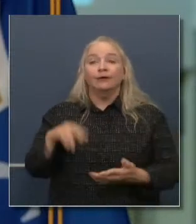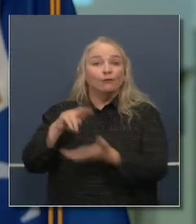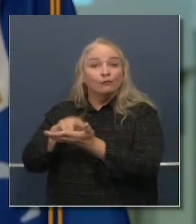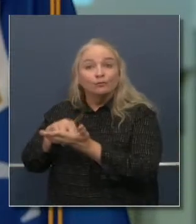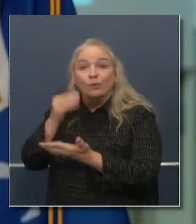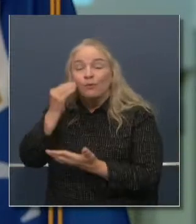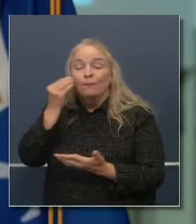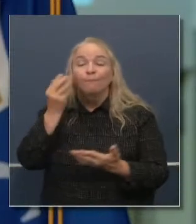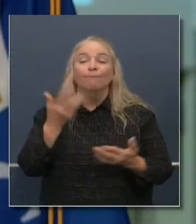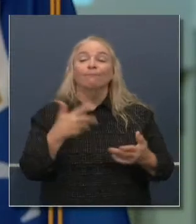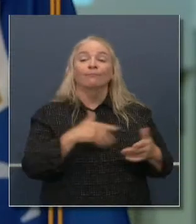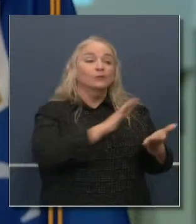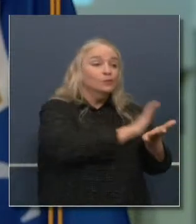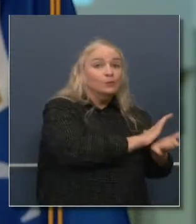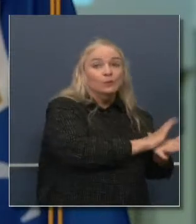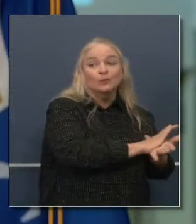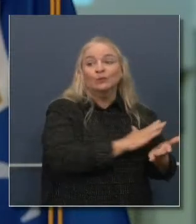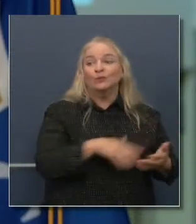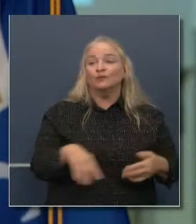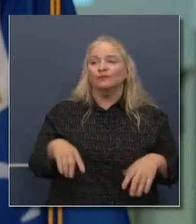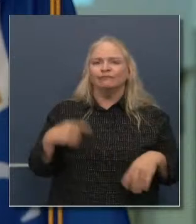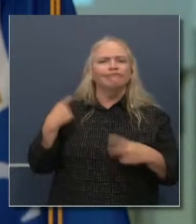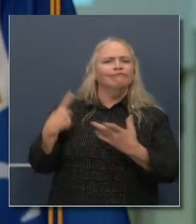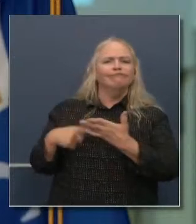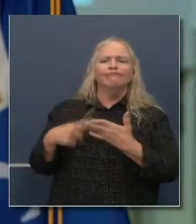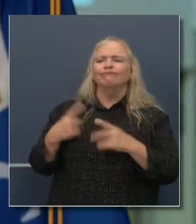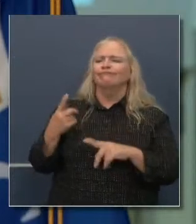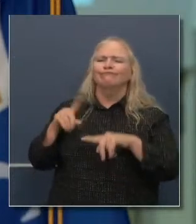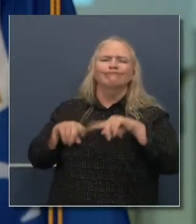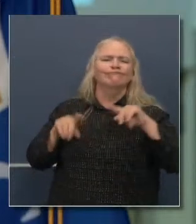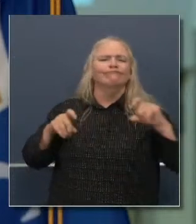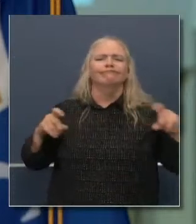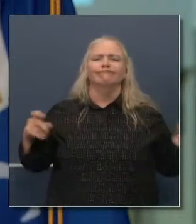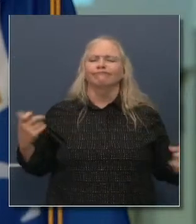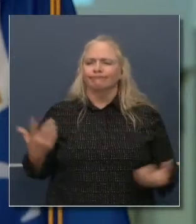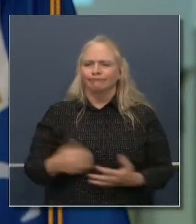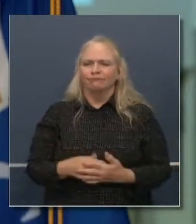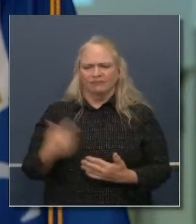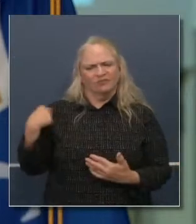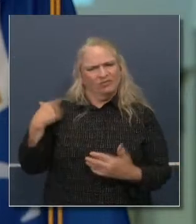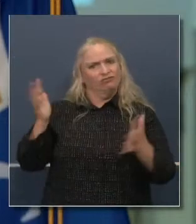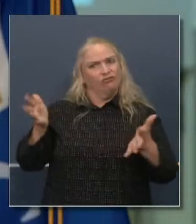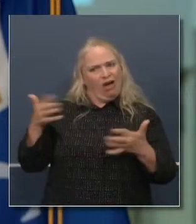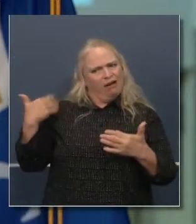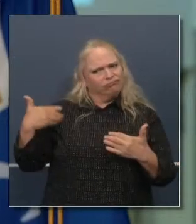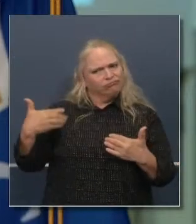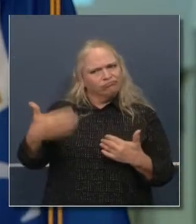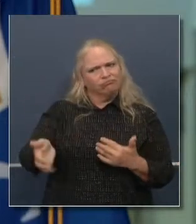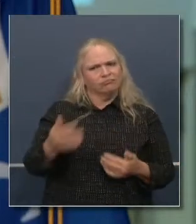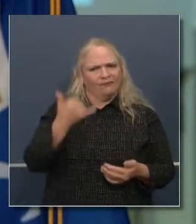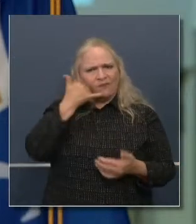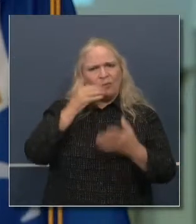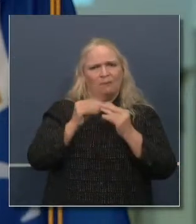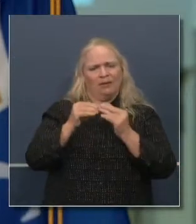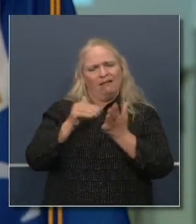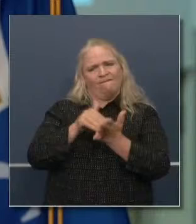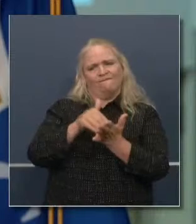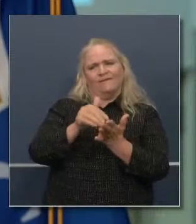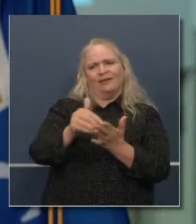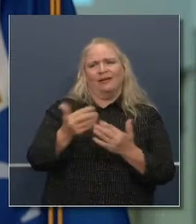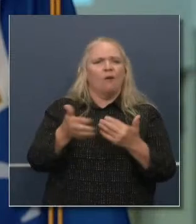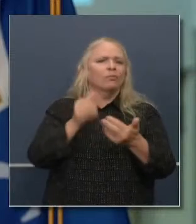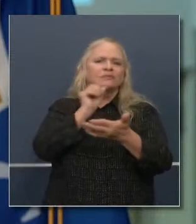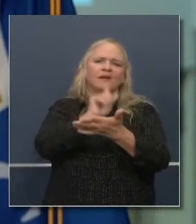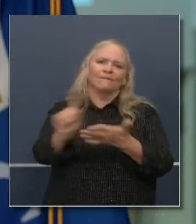of schools, clearly. And these have happened on a fairly consistent basis, if not every week, certainly every